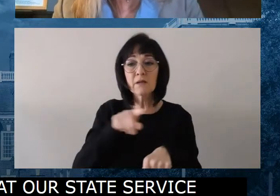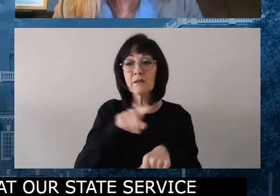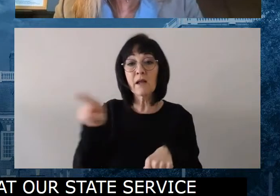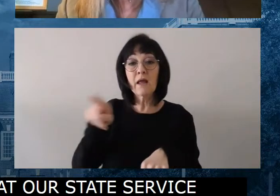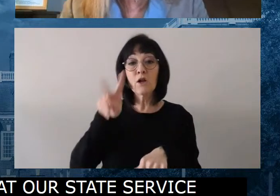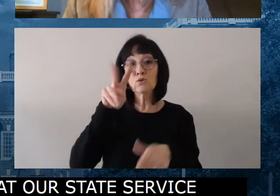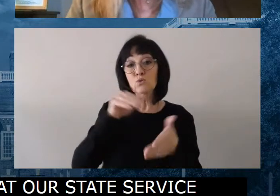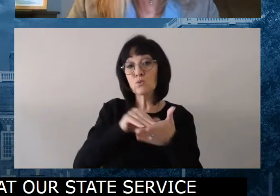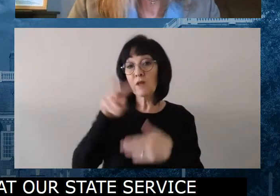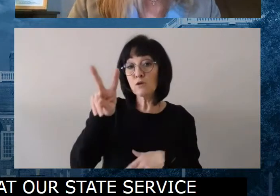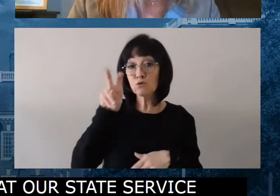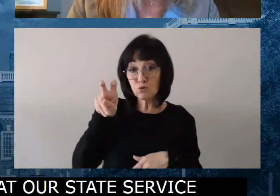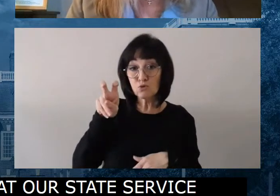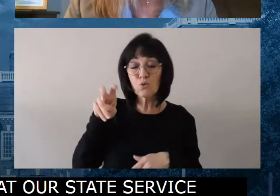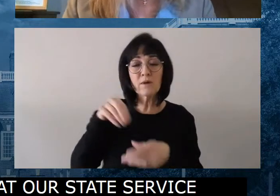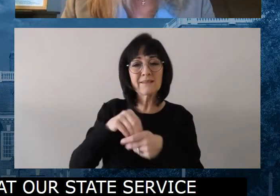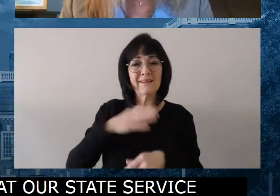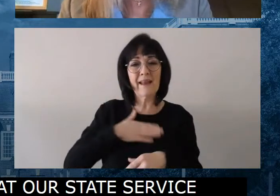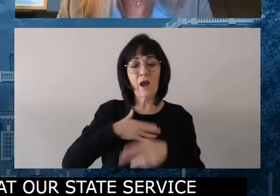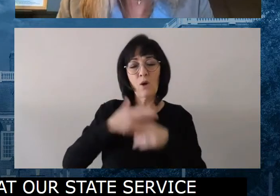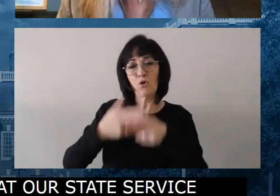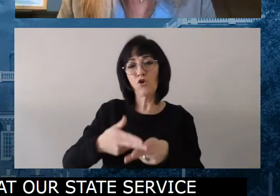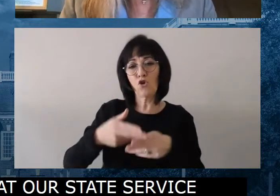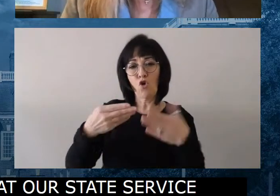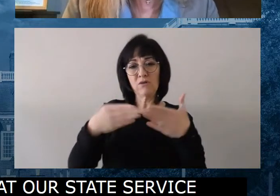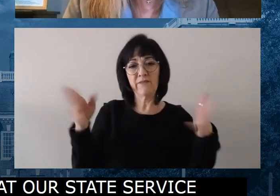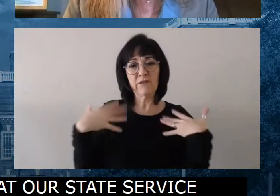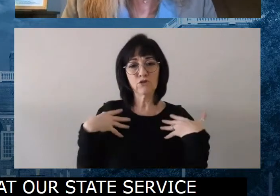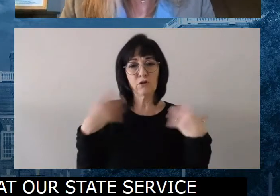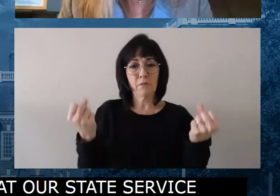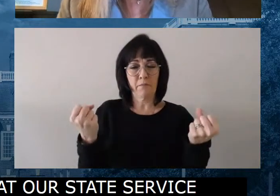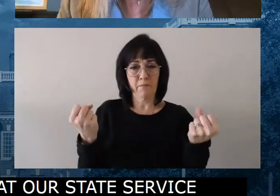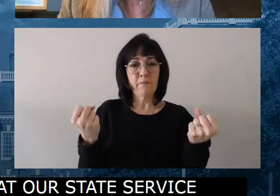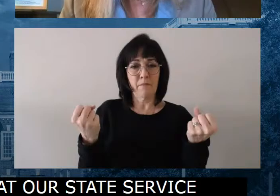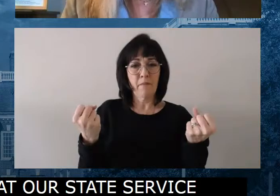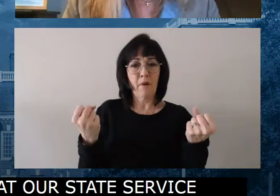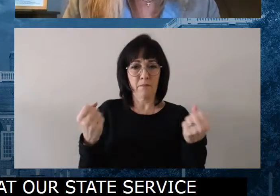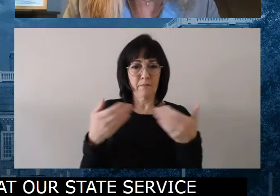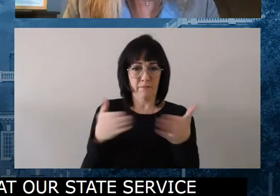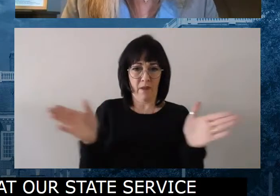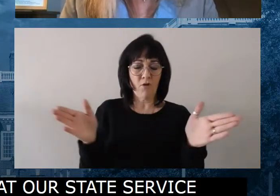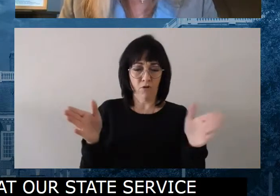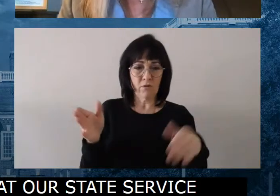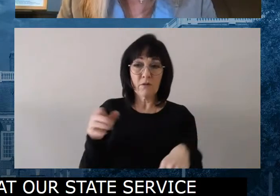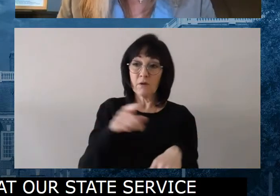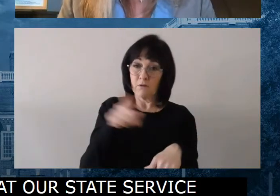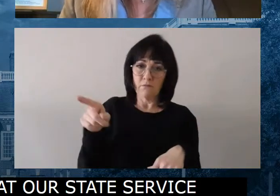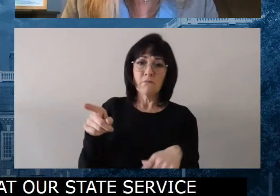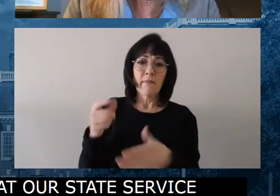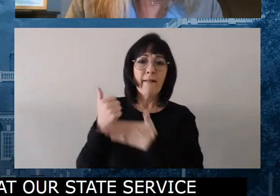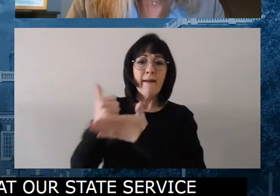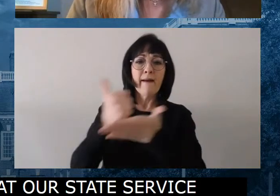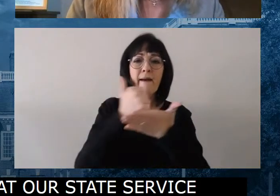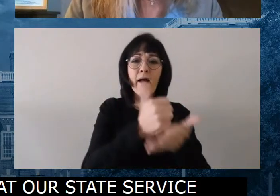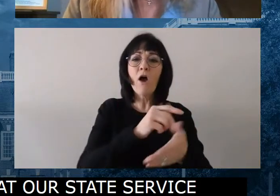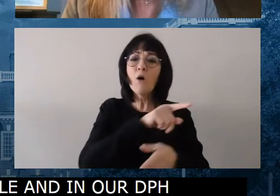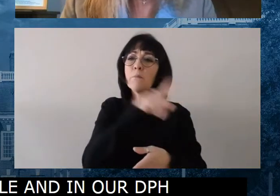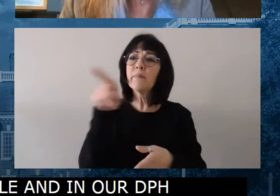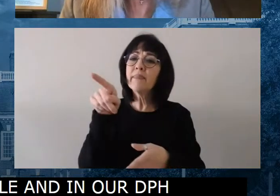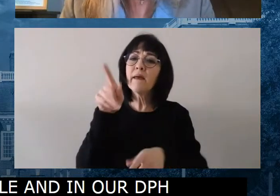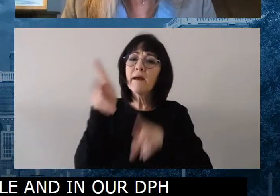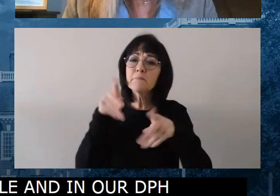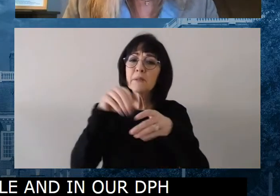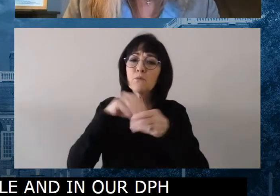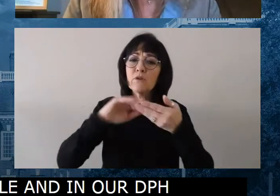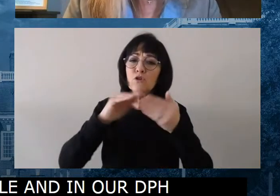2,200 individuals, all focused on reaching out to underserved populations. So we're going to continue these efforts.